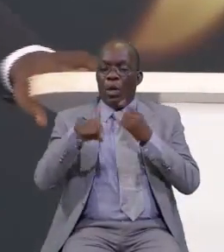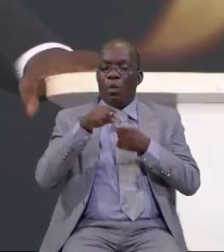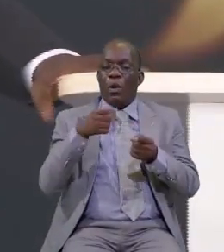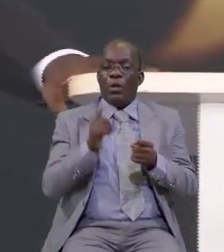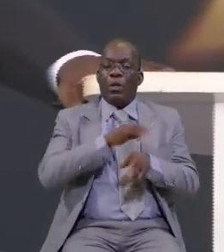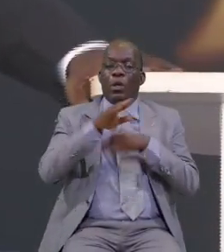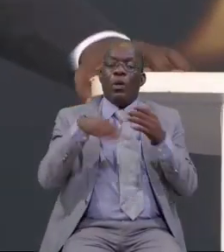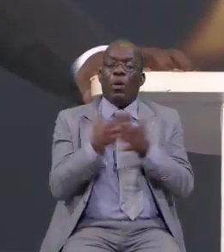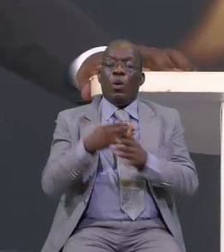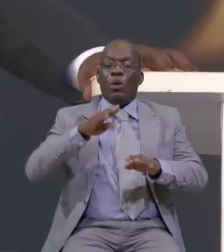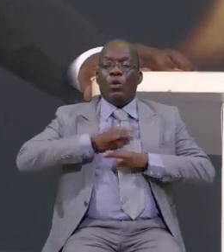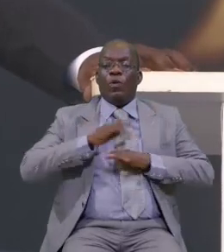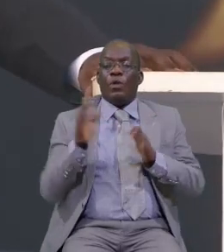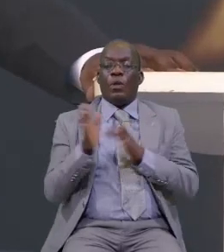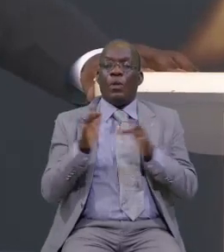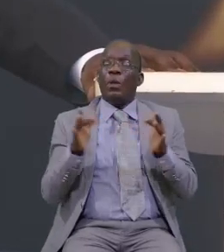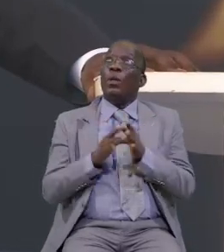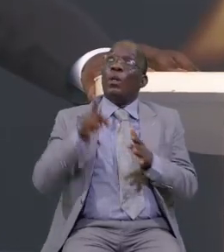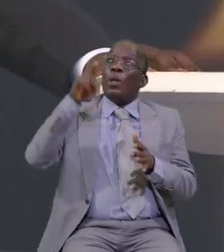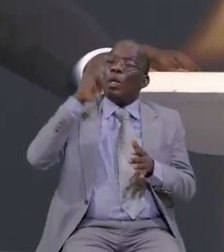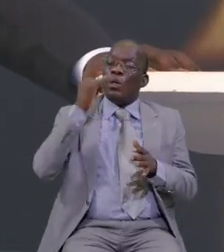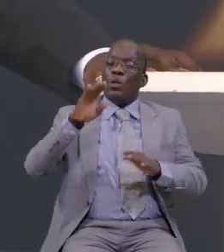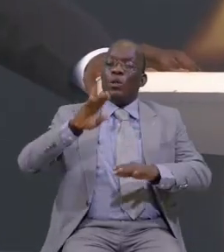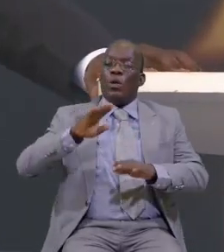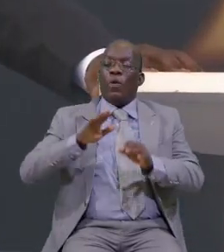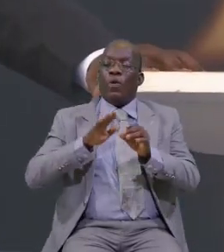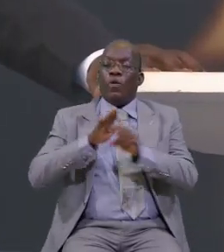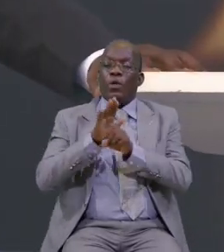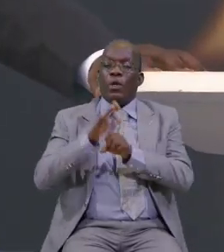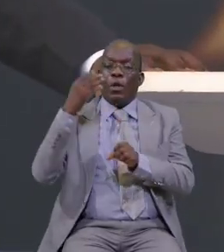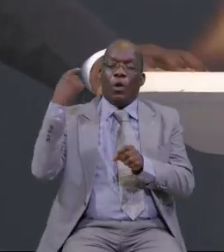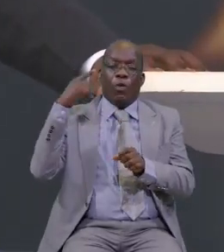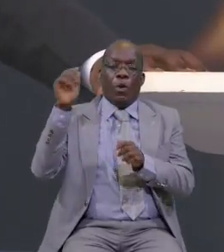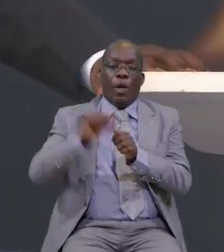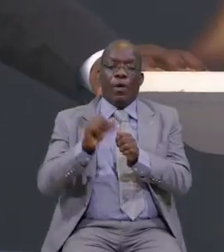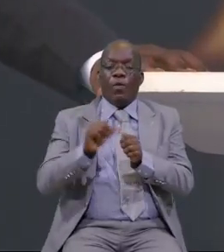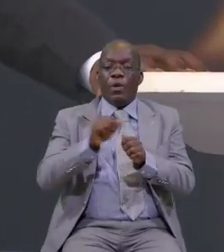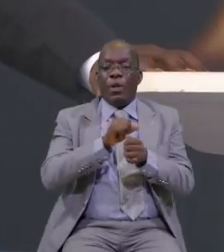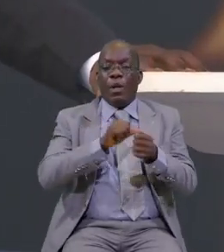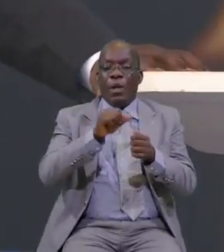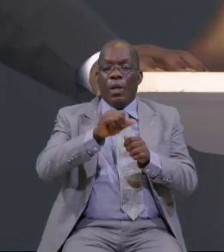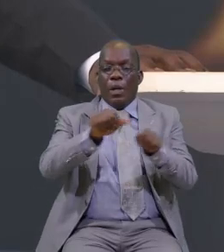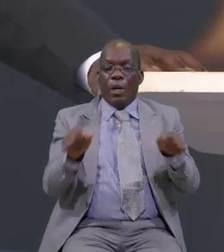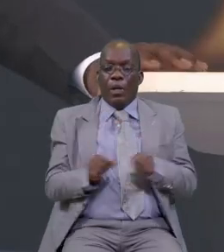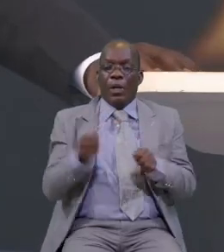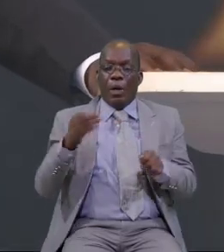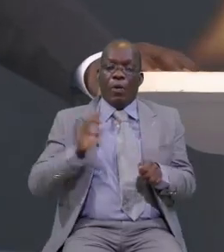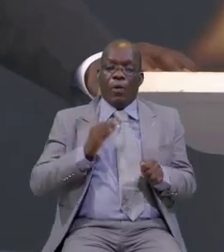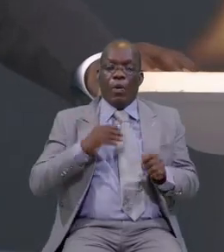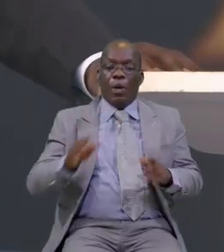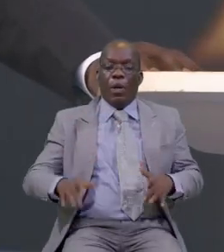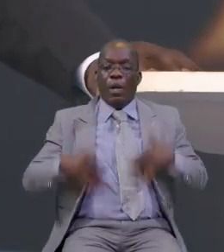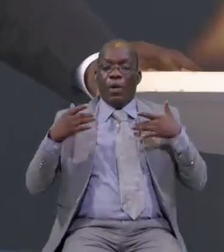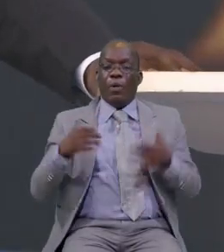sufficient for every area of our lives. In Hebrews chapter 1, reading from verse 3. Hebrews